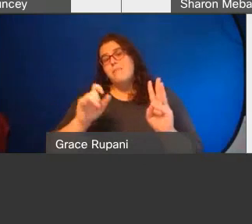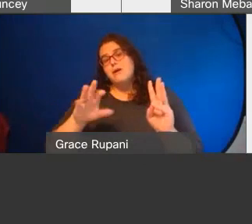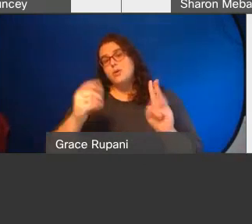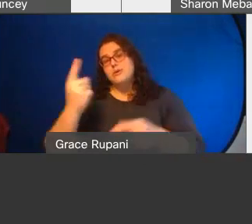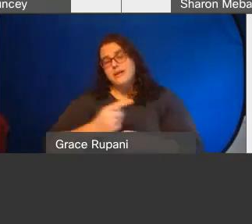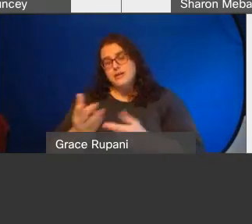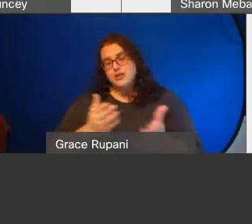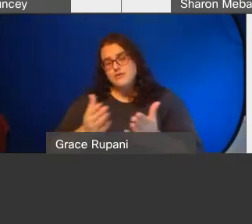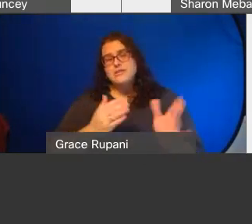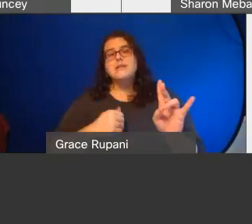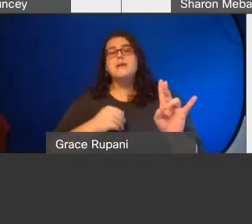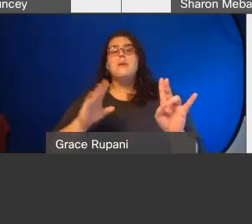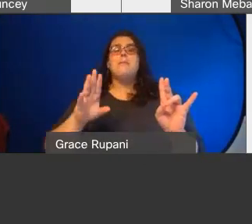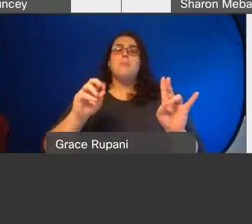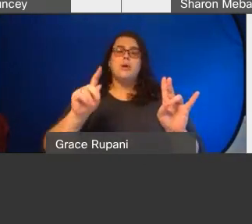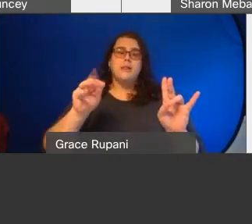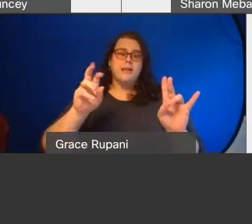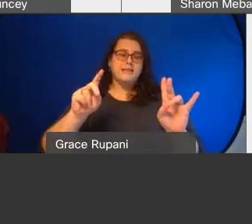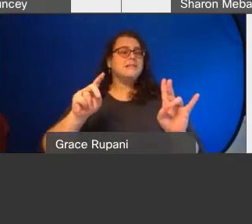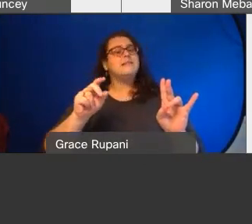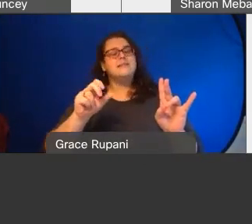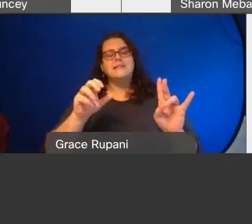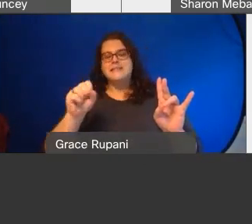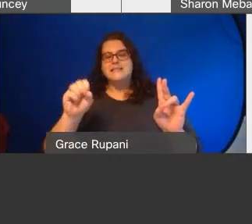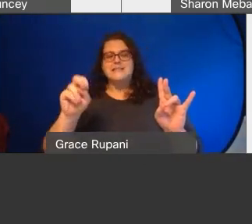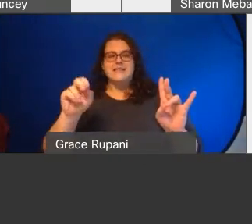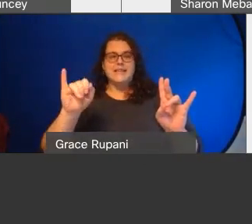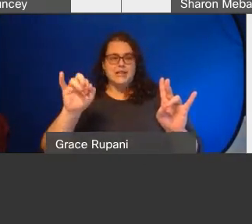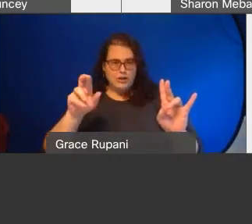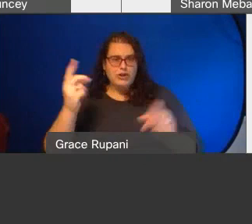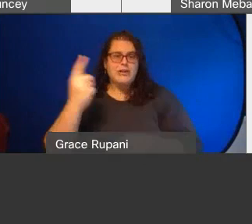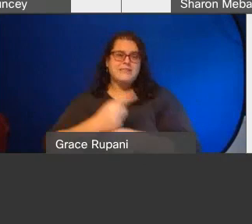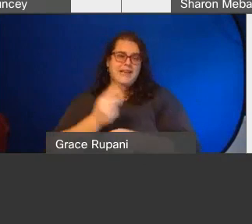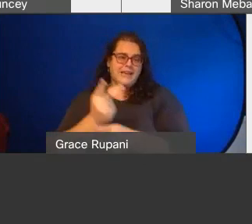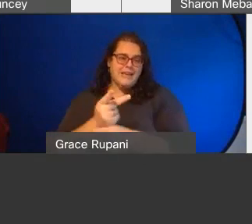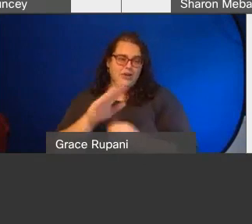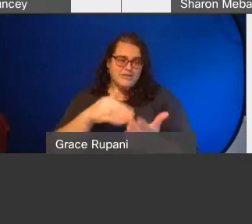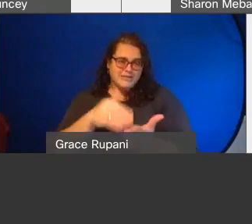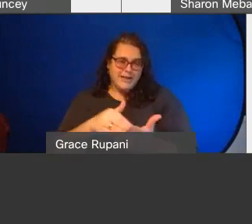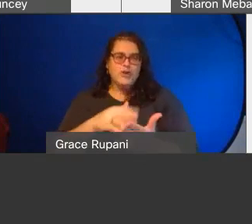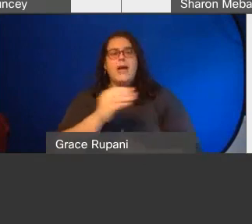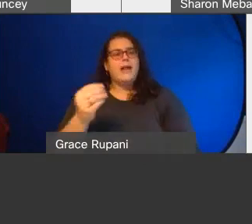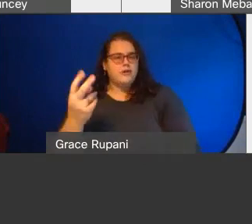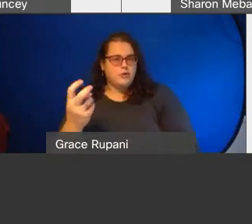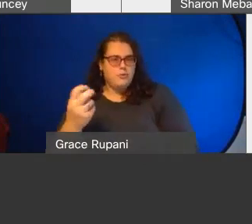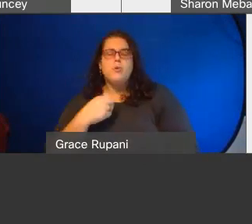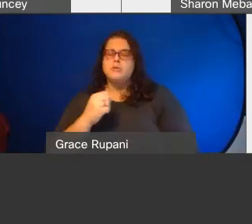Center, Brooklyn Senior Daycare Center. So 9 have been approved and the rest are still pending. Thank you, Winslow.